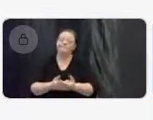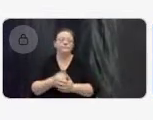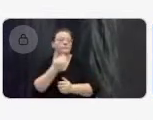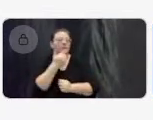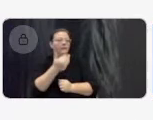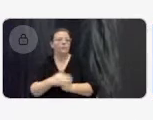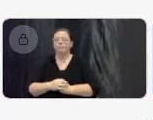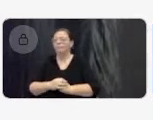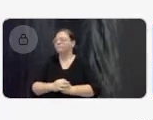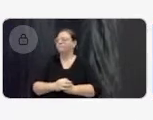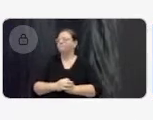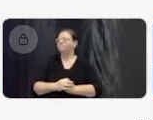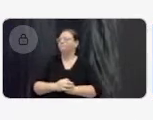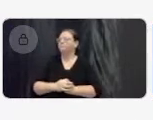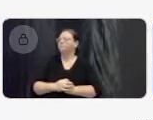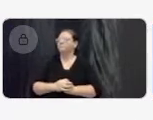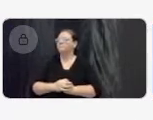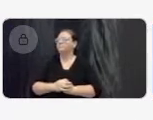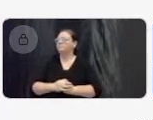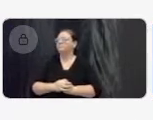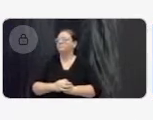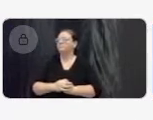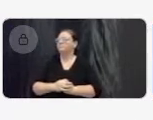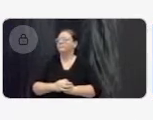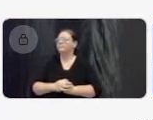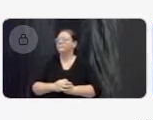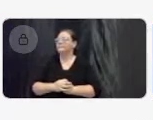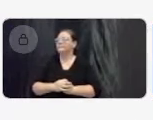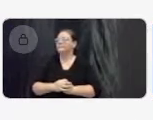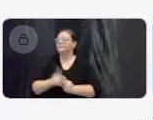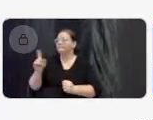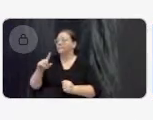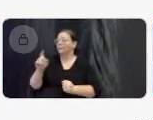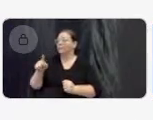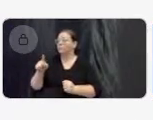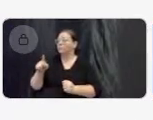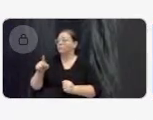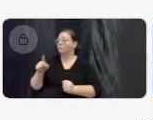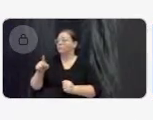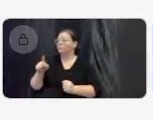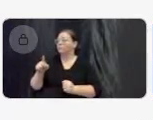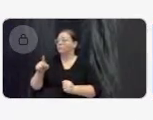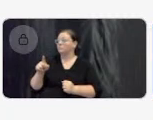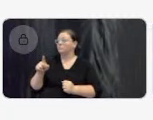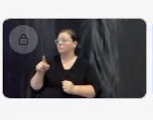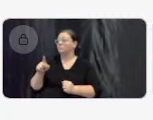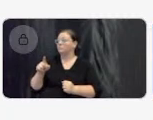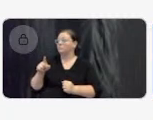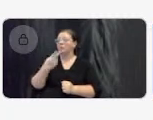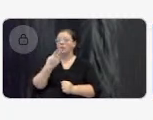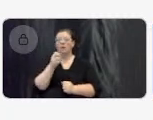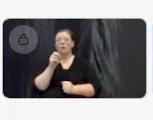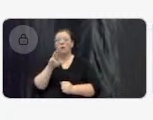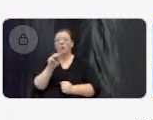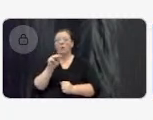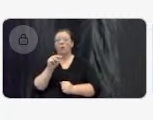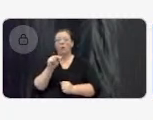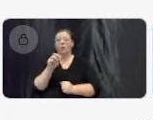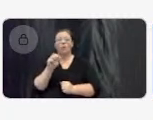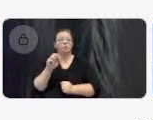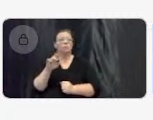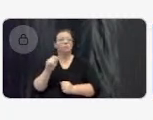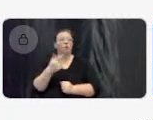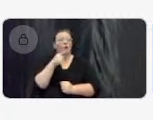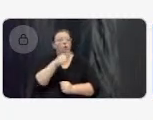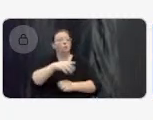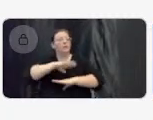And Scott, did you have a question? Did you have a question? I just want to know if Mr. Hornsberger is satisfied with the response that he had with the